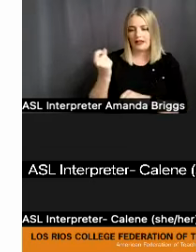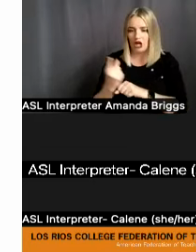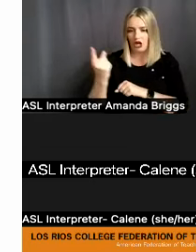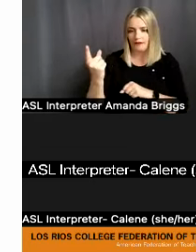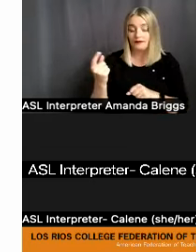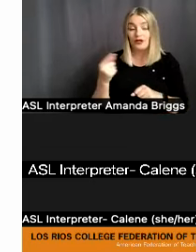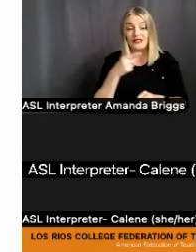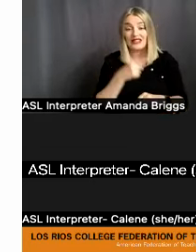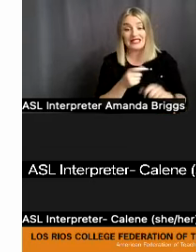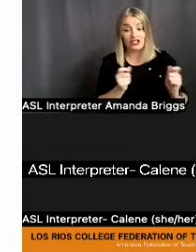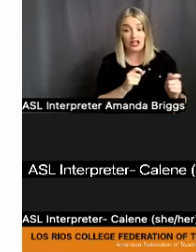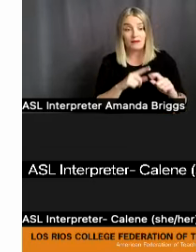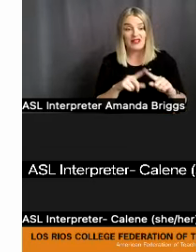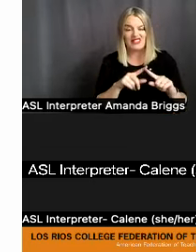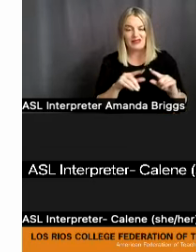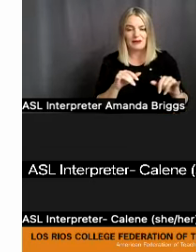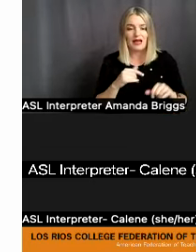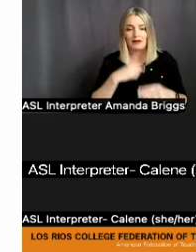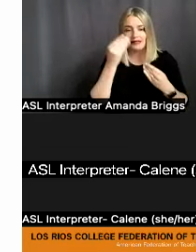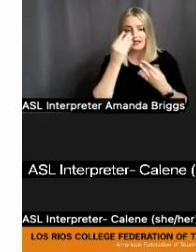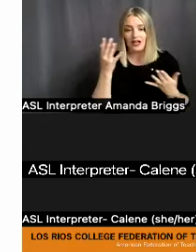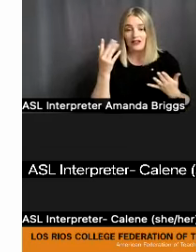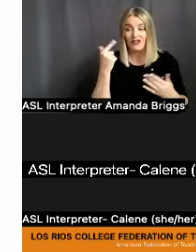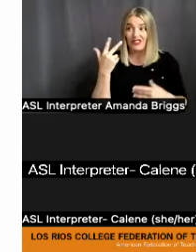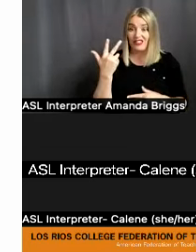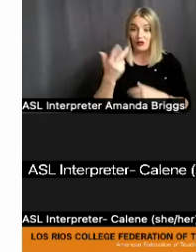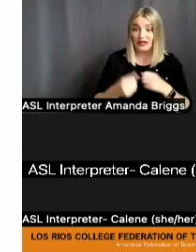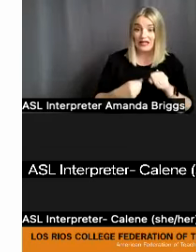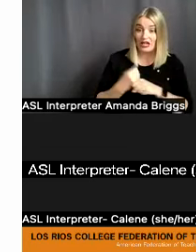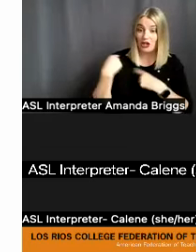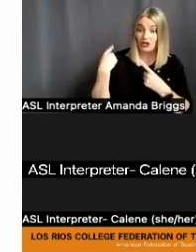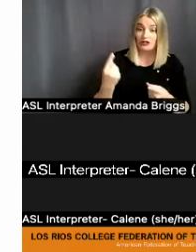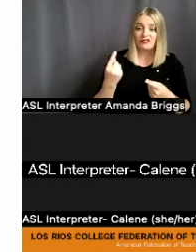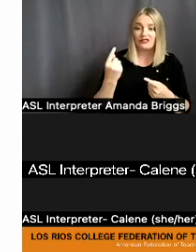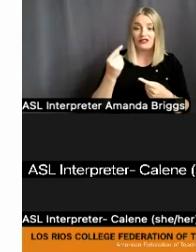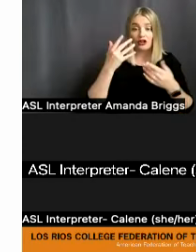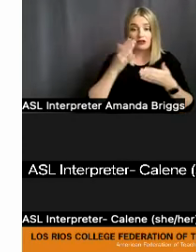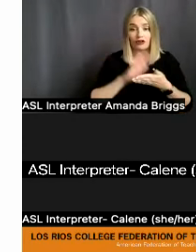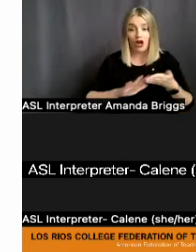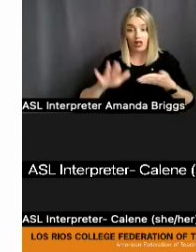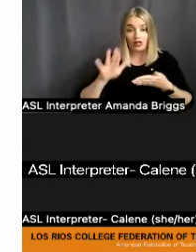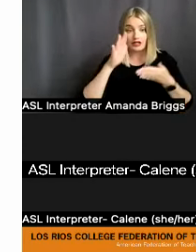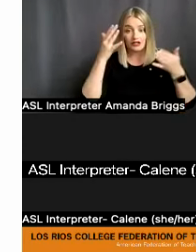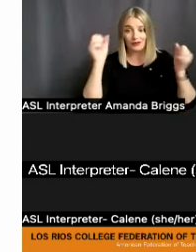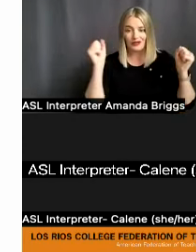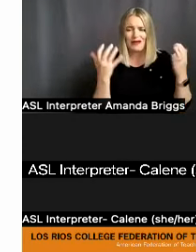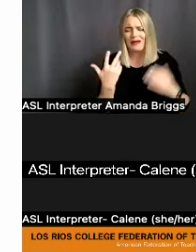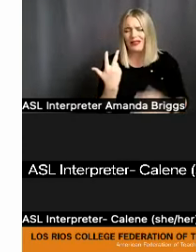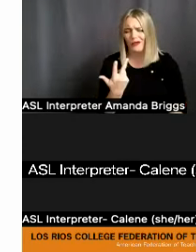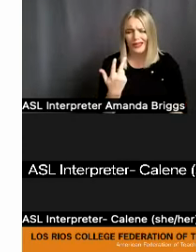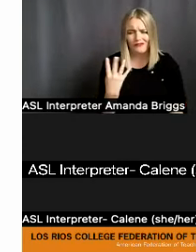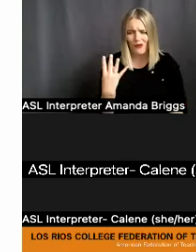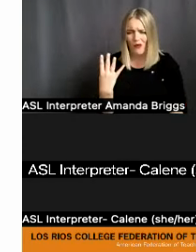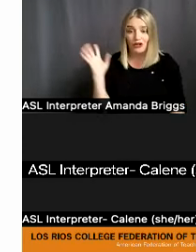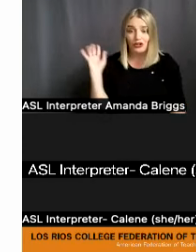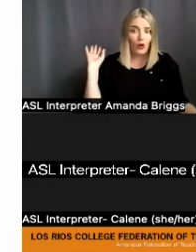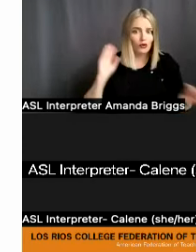but at the same time, I would tell you that over the last 3 years, the college presidents have maybe dealt with 3 or 4 in